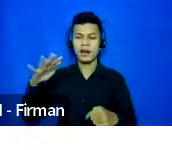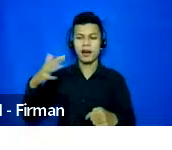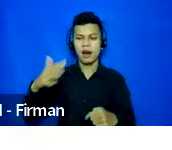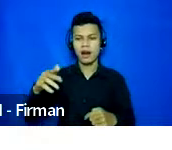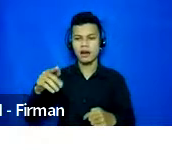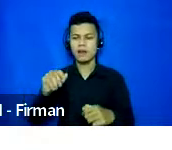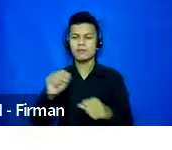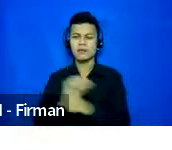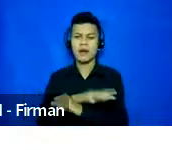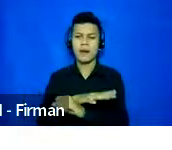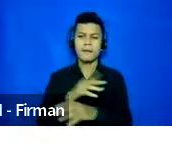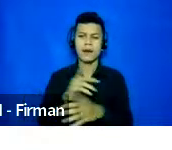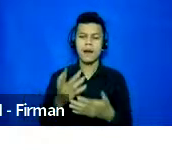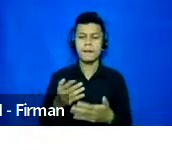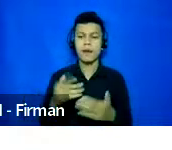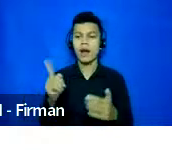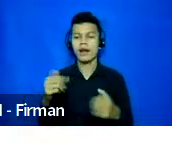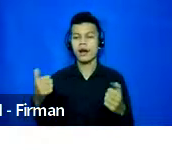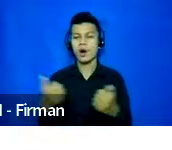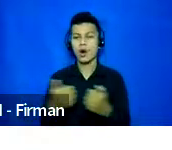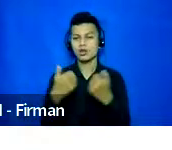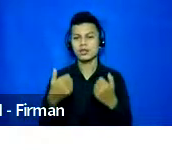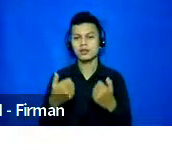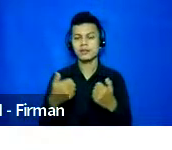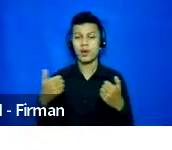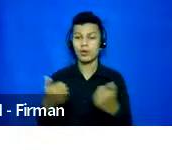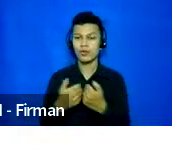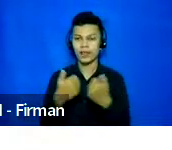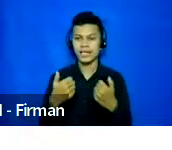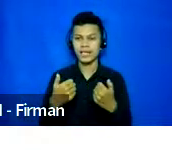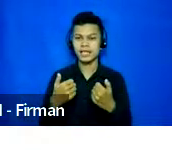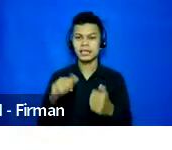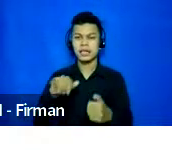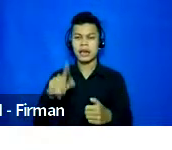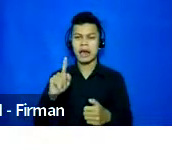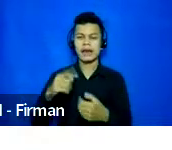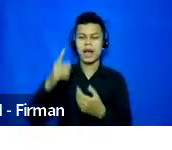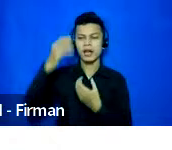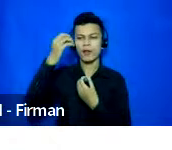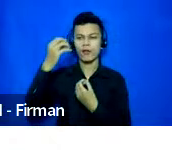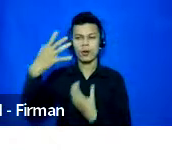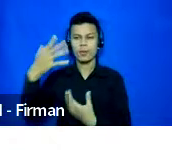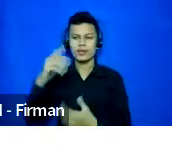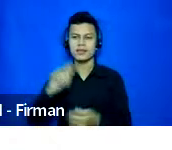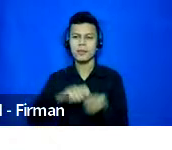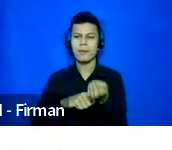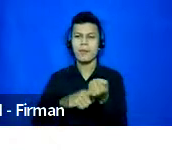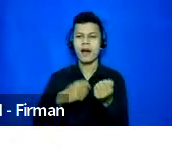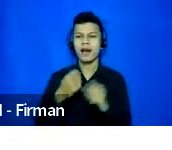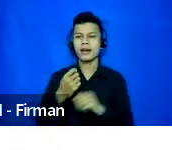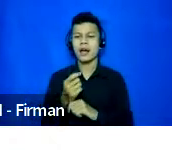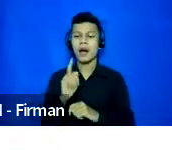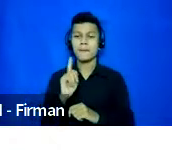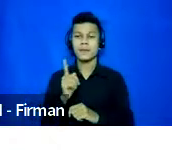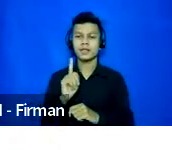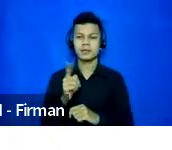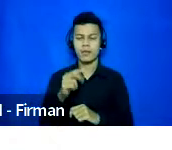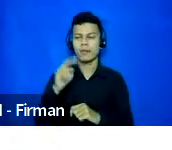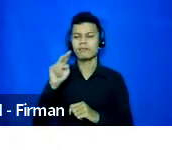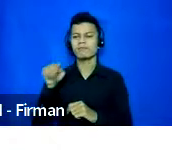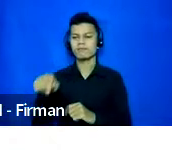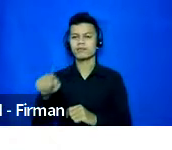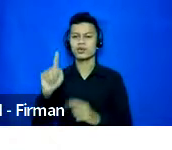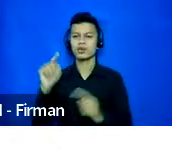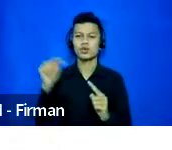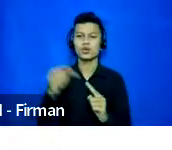harmful disinformation and maximizing their profit. Often content which is polarizing or even